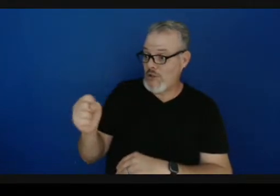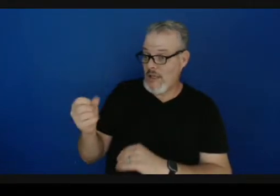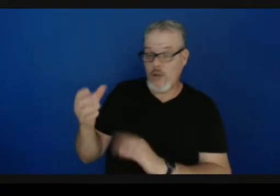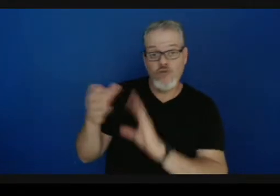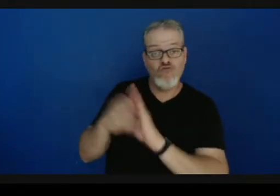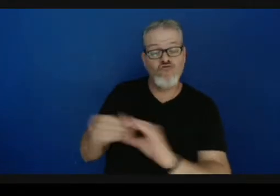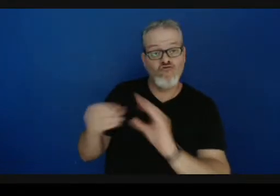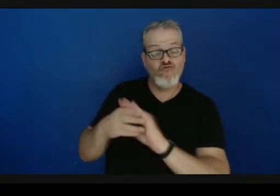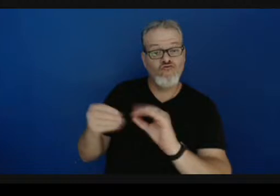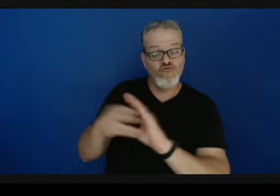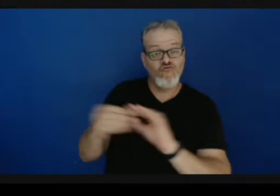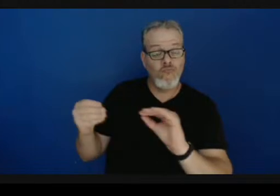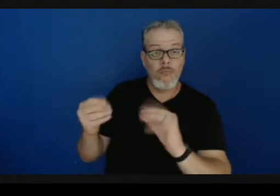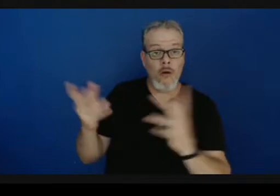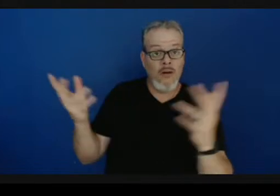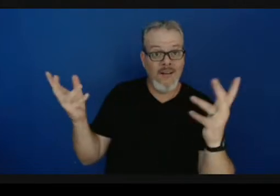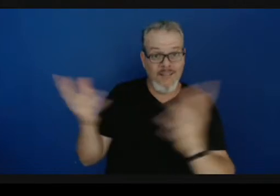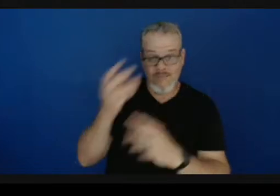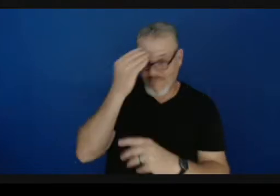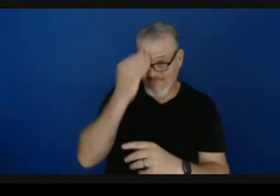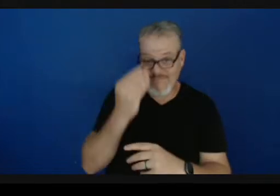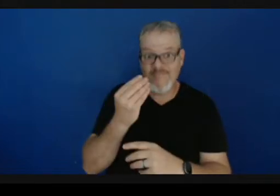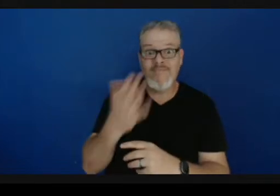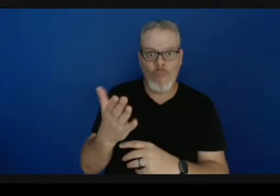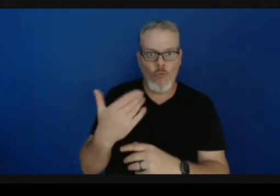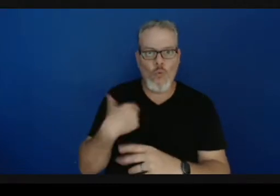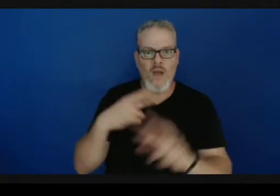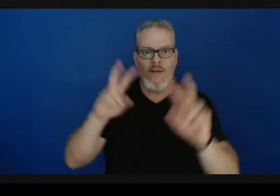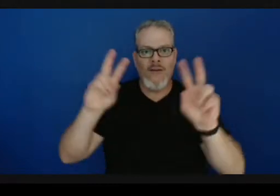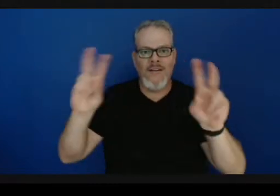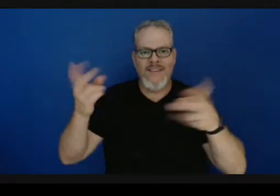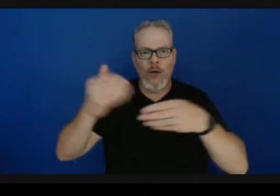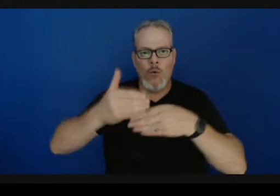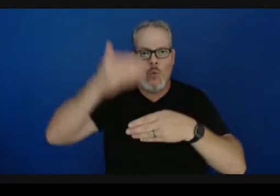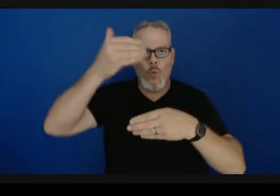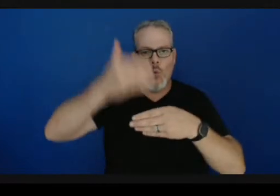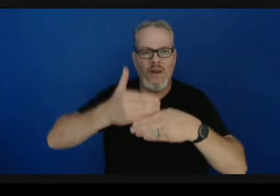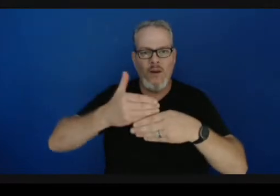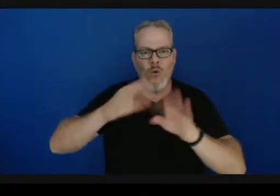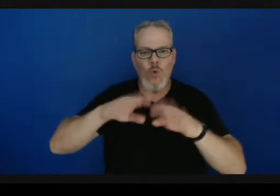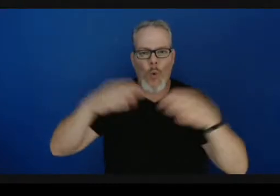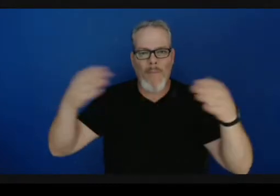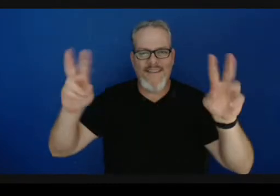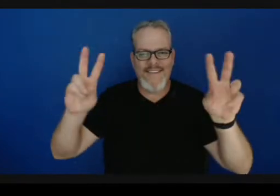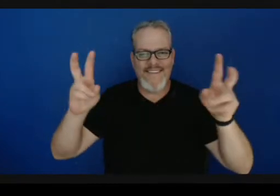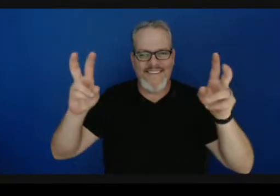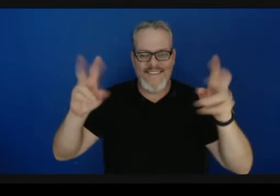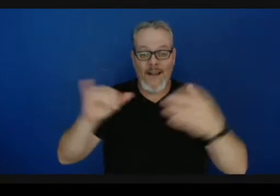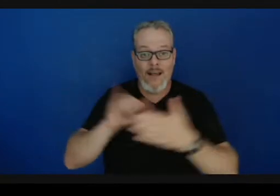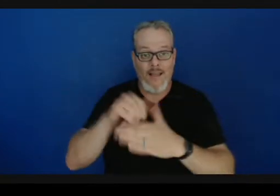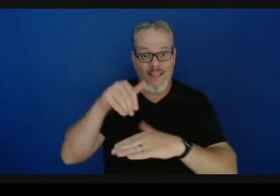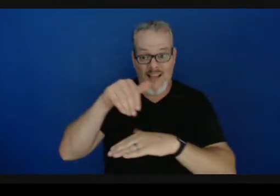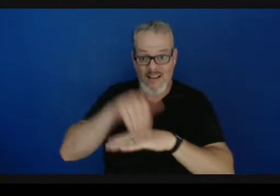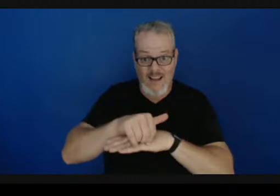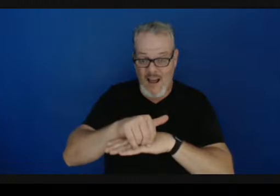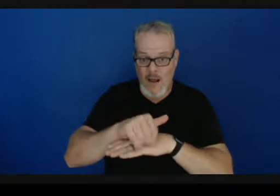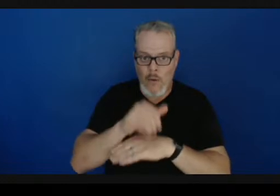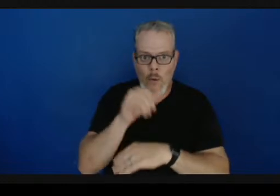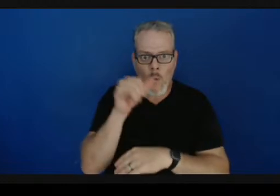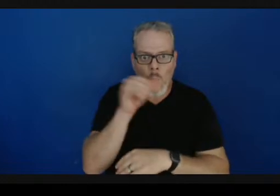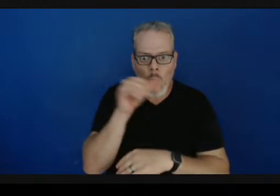open for the possibility for it to erupt. That night, weren't in time to be able to get like